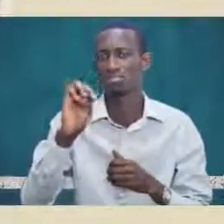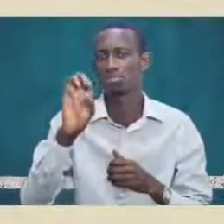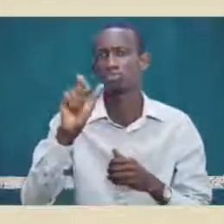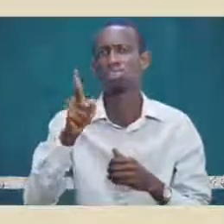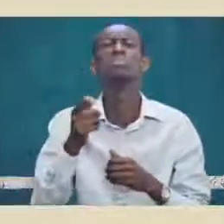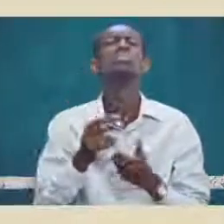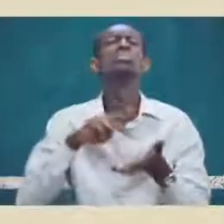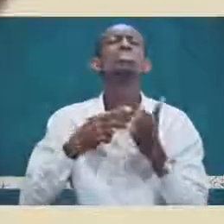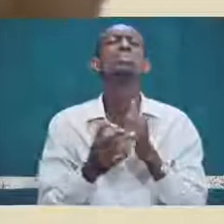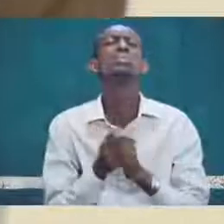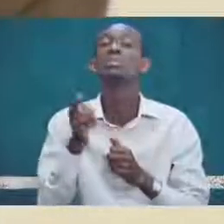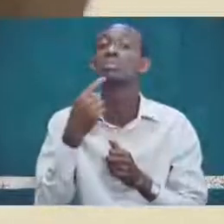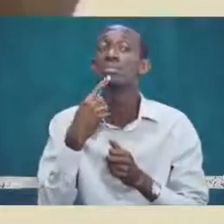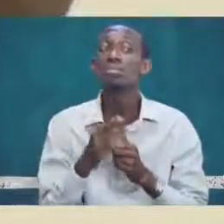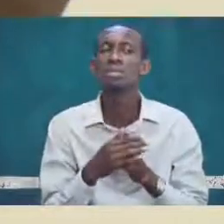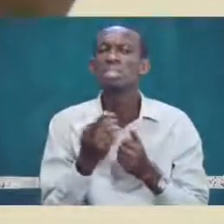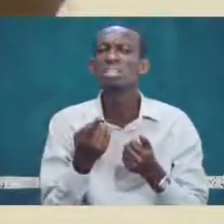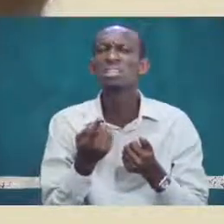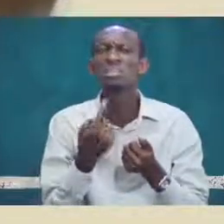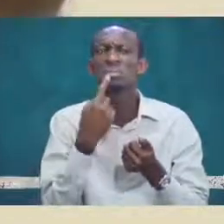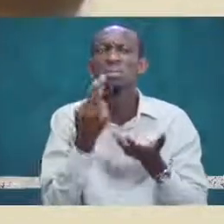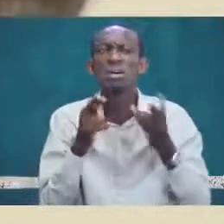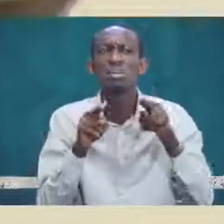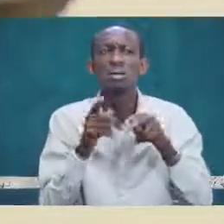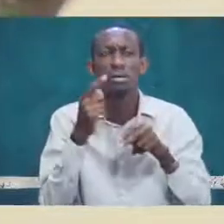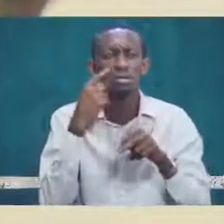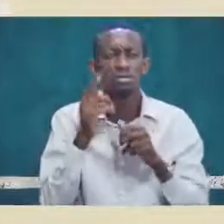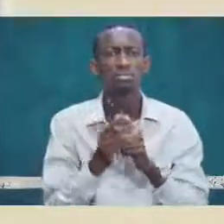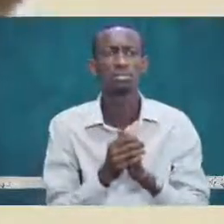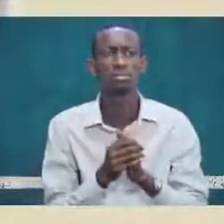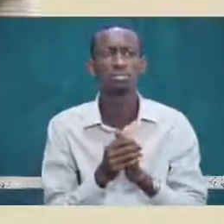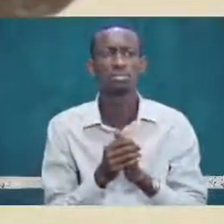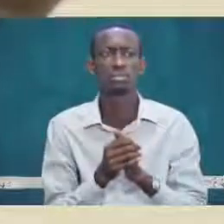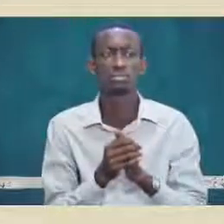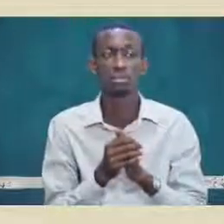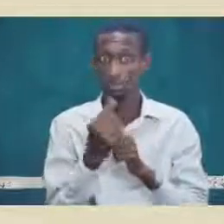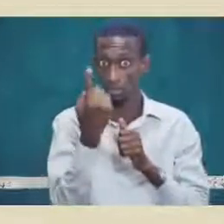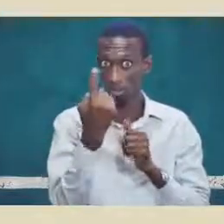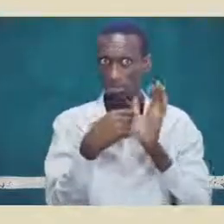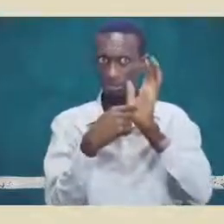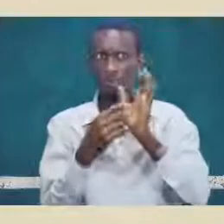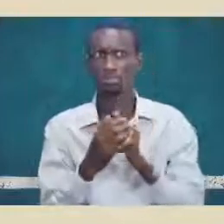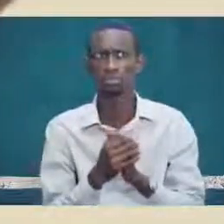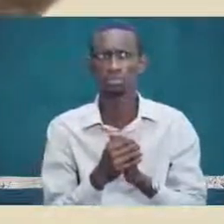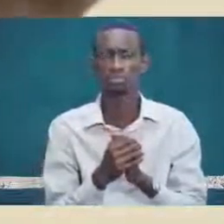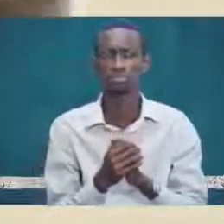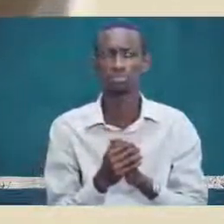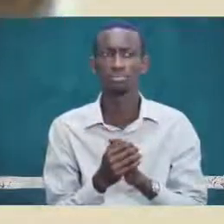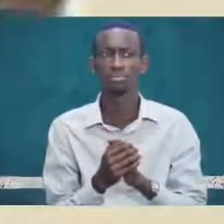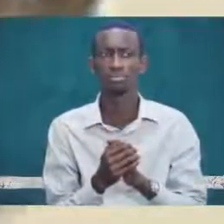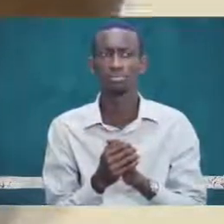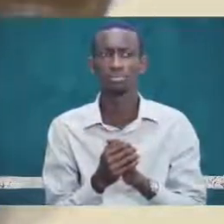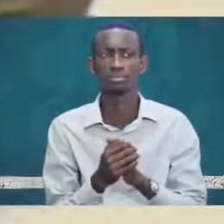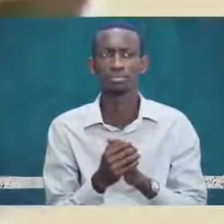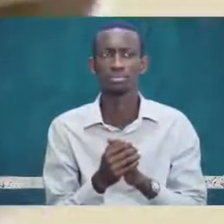tells us that the decomposition has taken place. And I said one of the characteristics is the